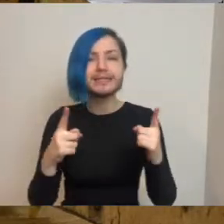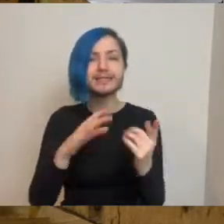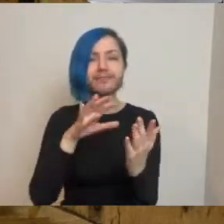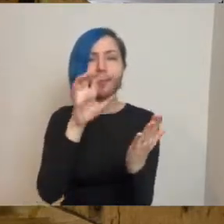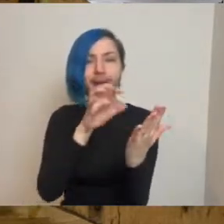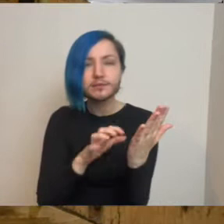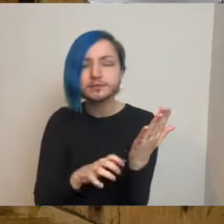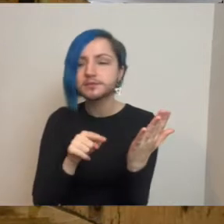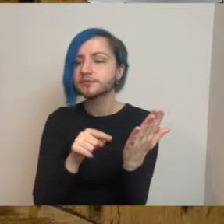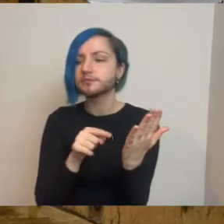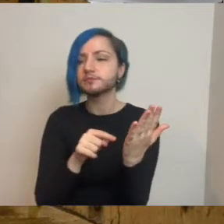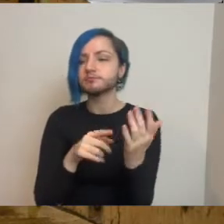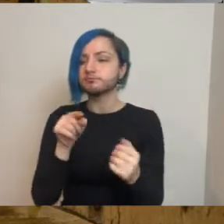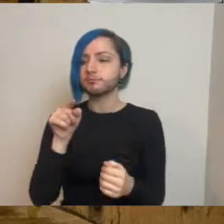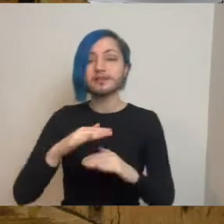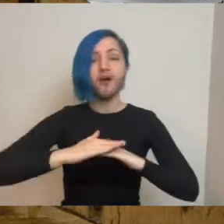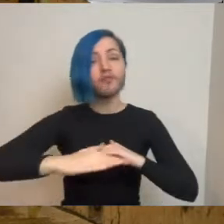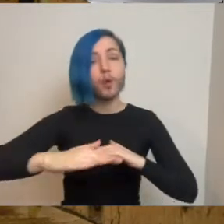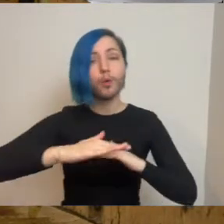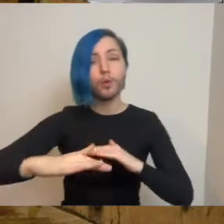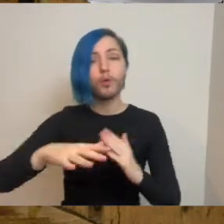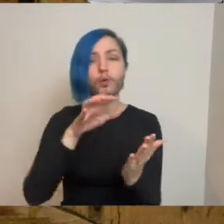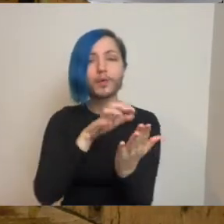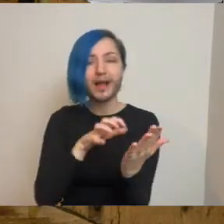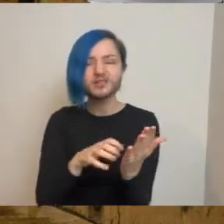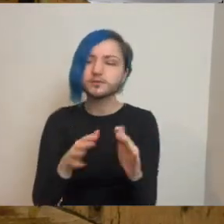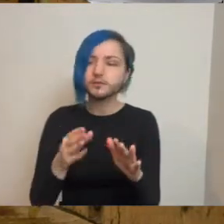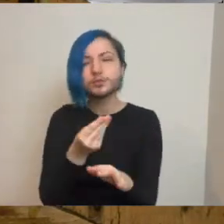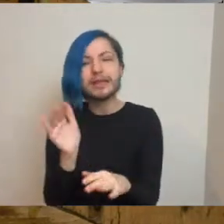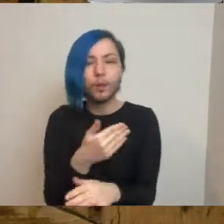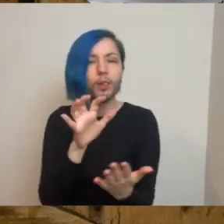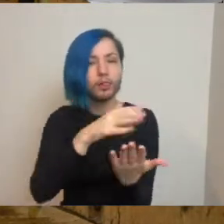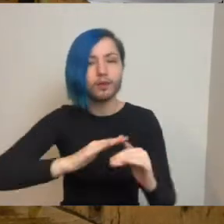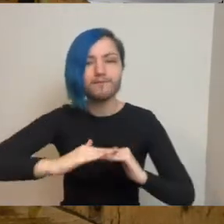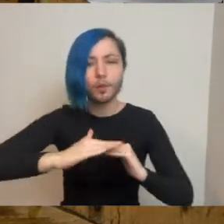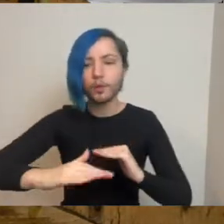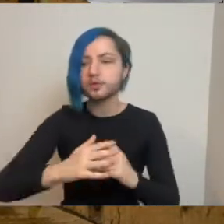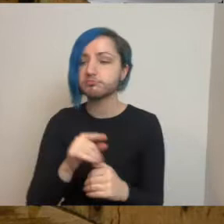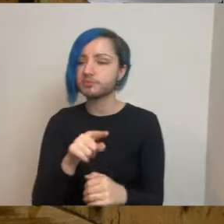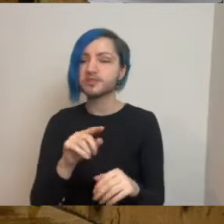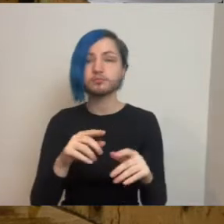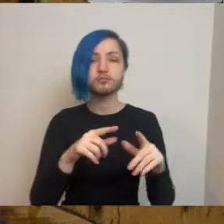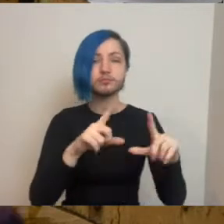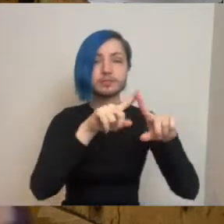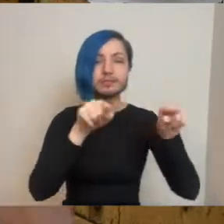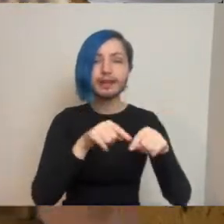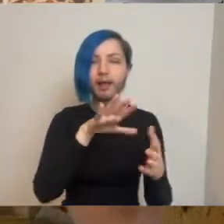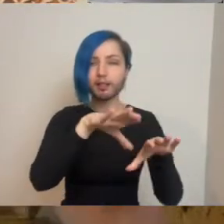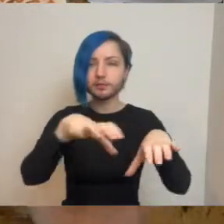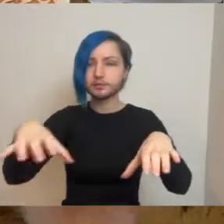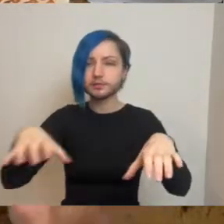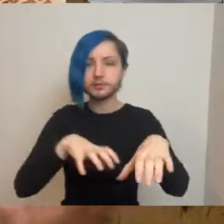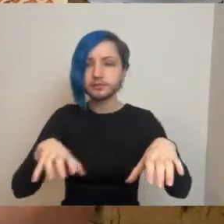patterns. And these are floor patterns, mostly. So this one is tile, and this is the one